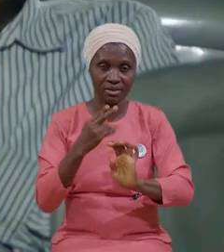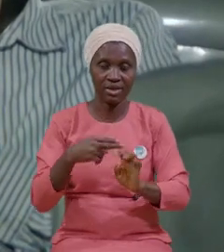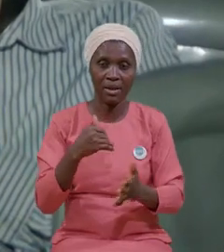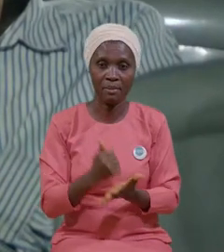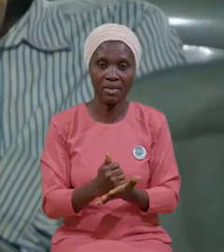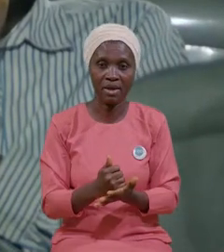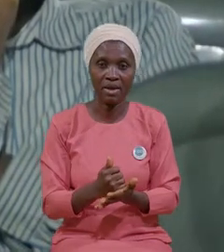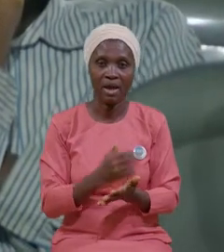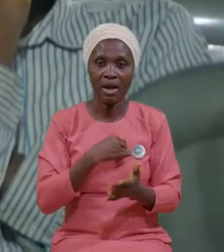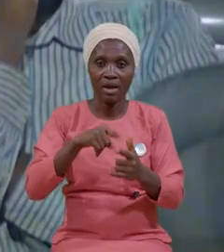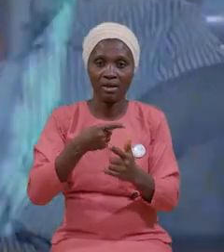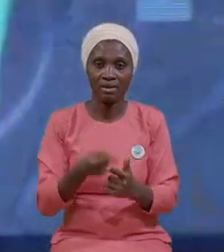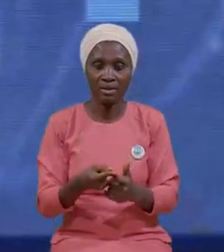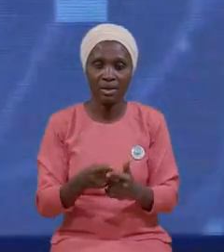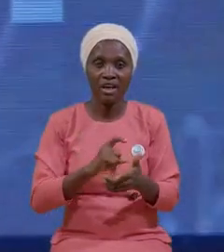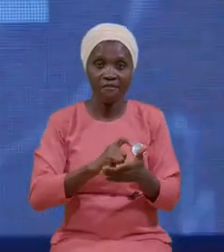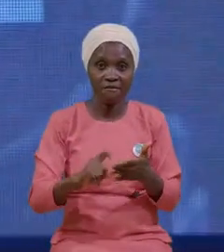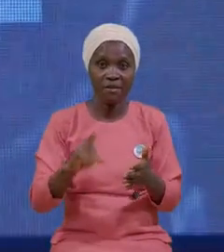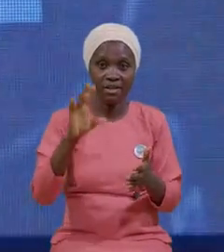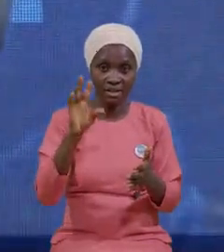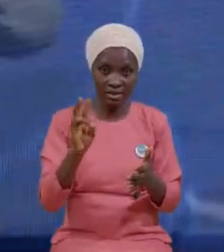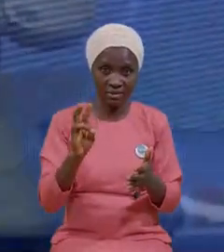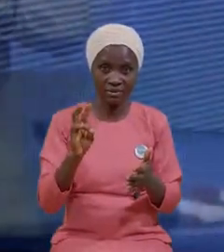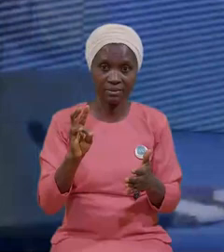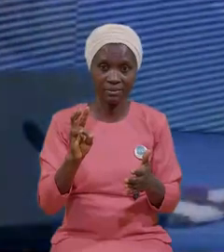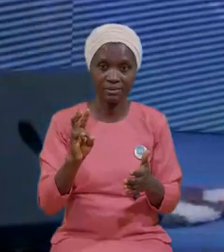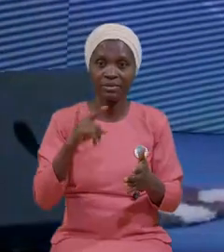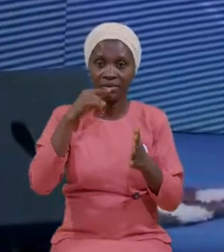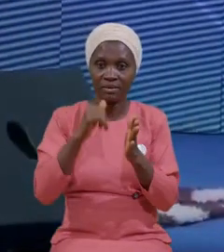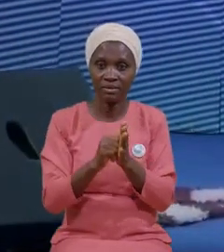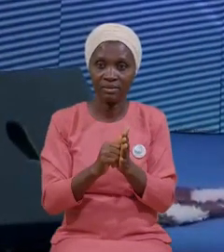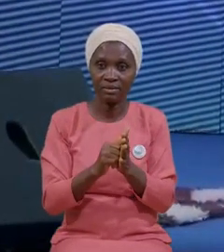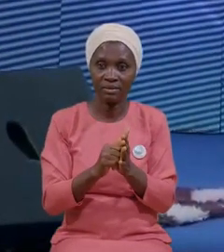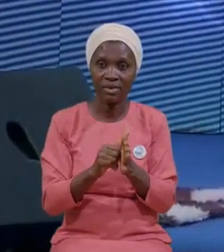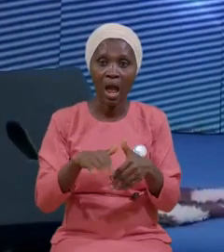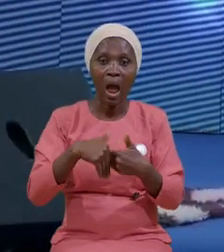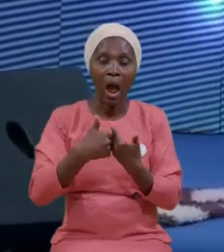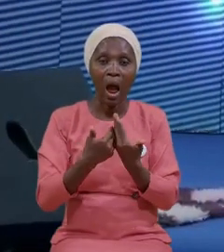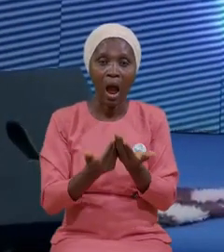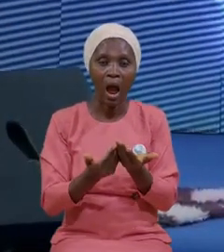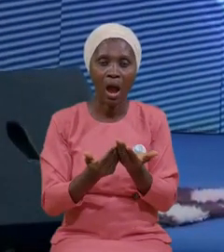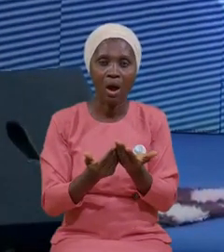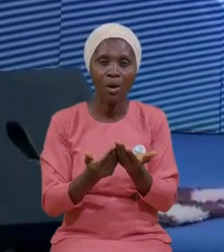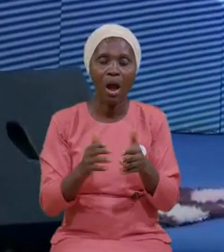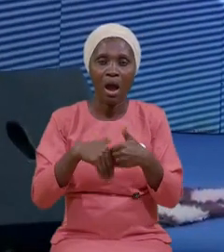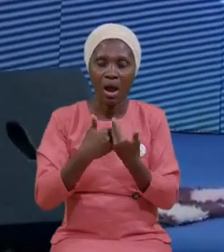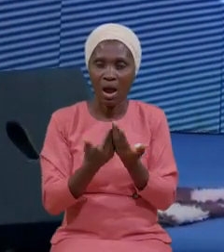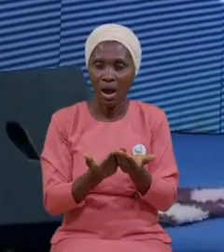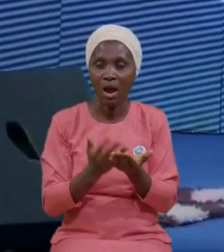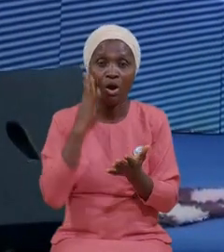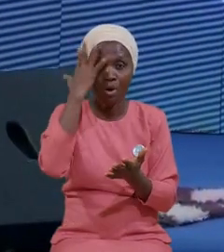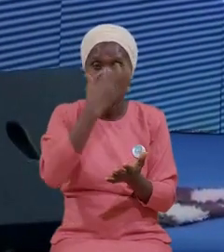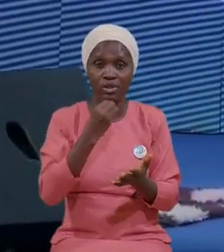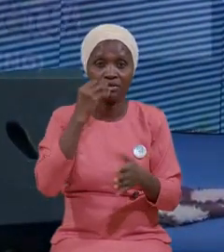And then in verse 7, it says, how beautiful upon the mountains at the feet